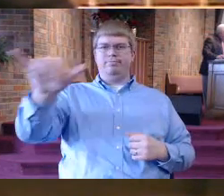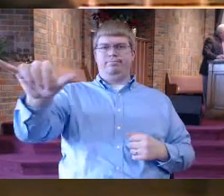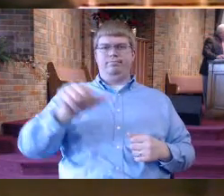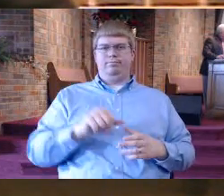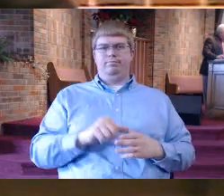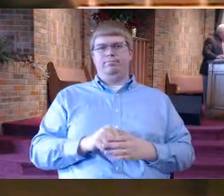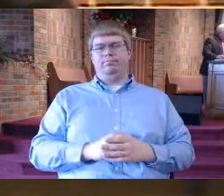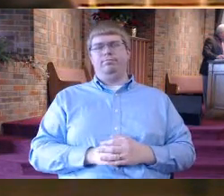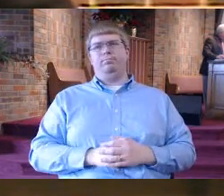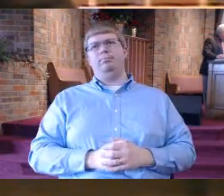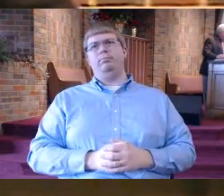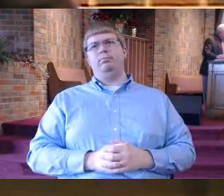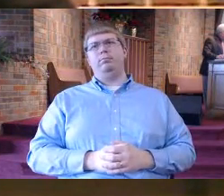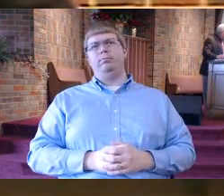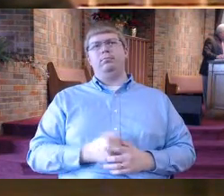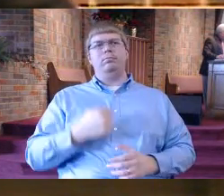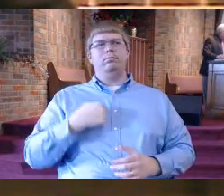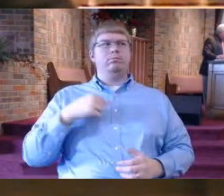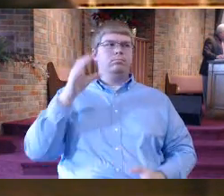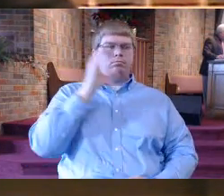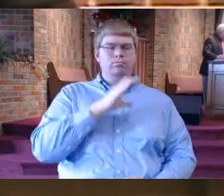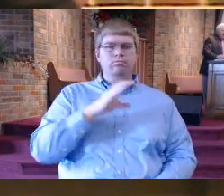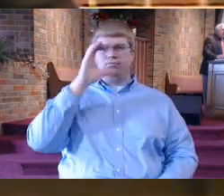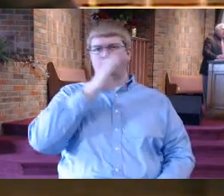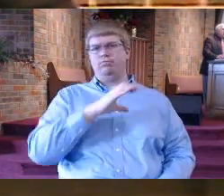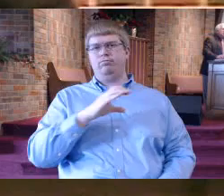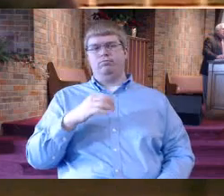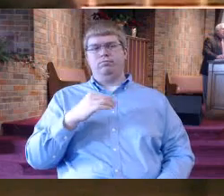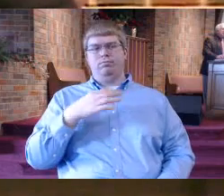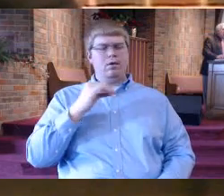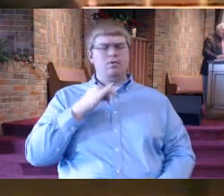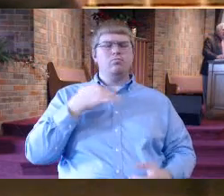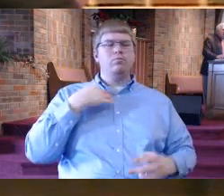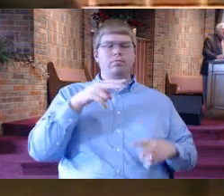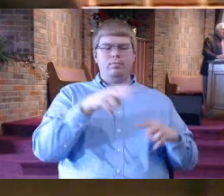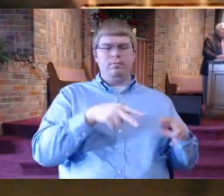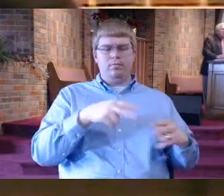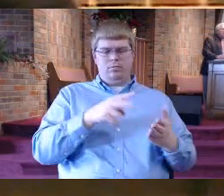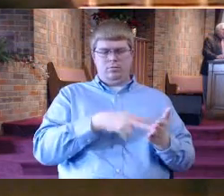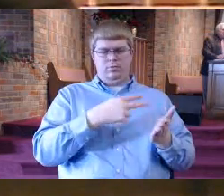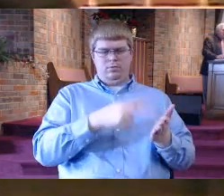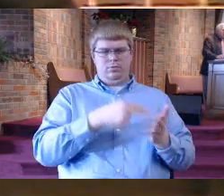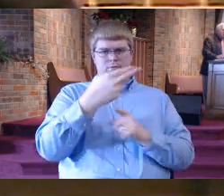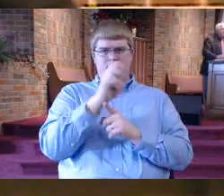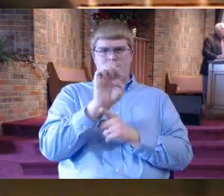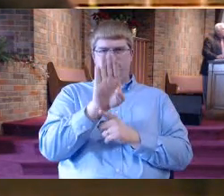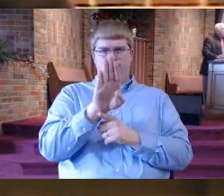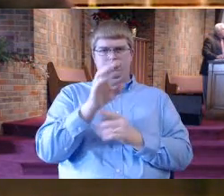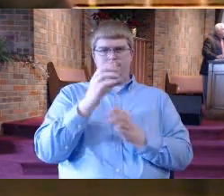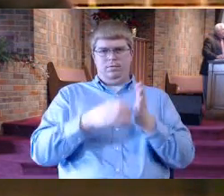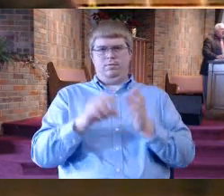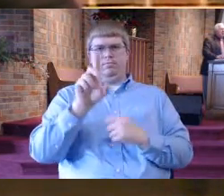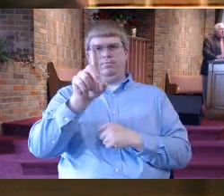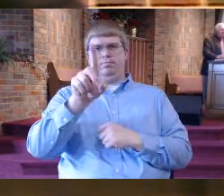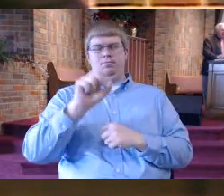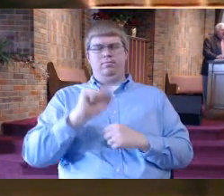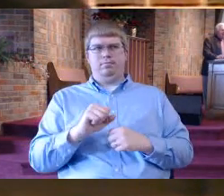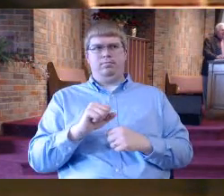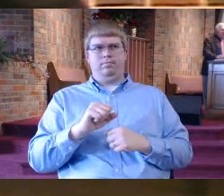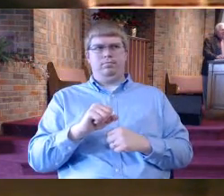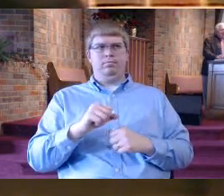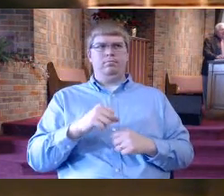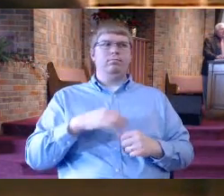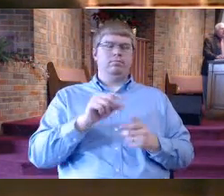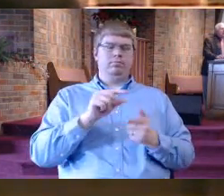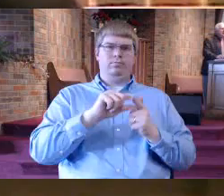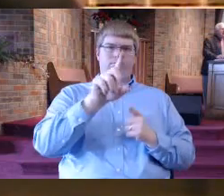We have looked often at Hebrews chapter 1, the first two verses. It would be worthy of